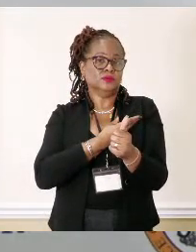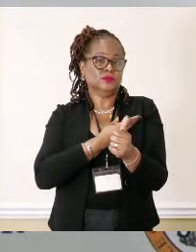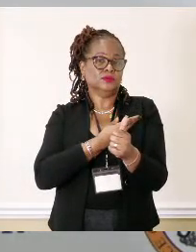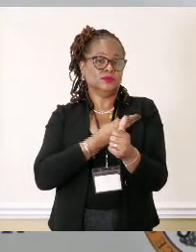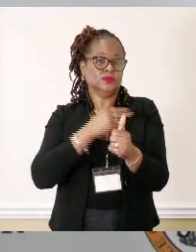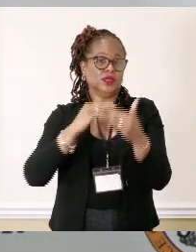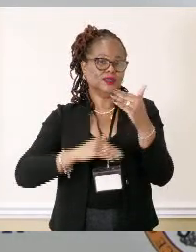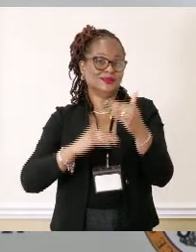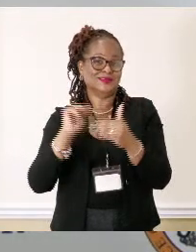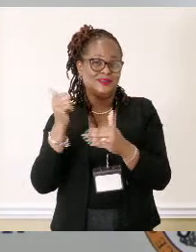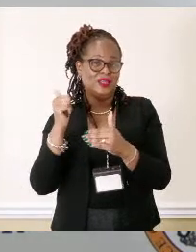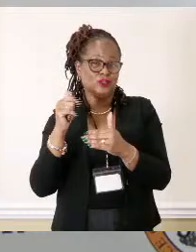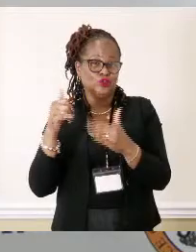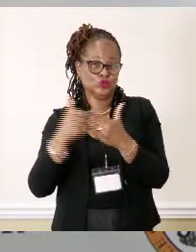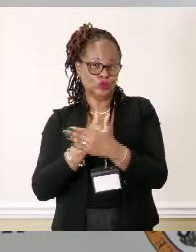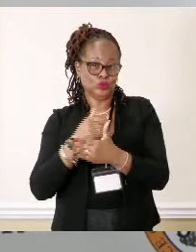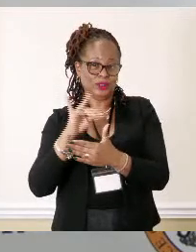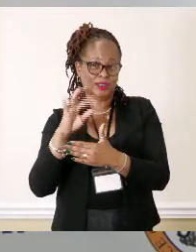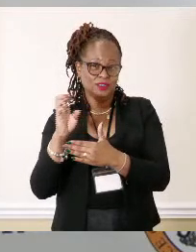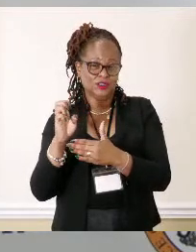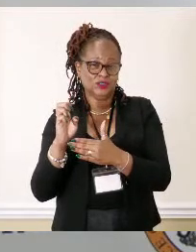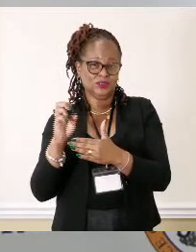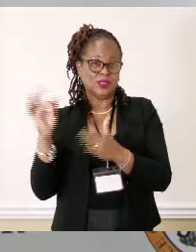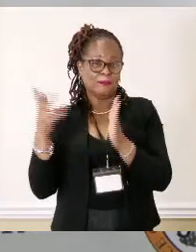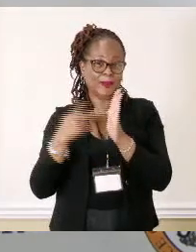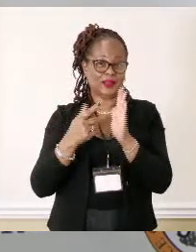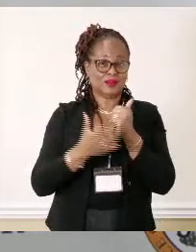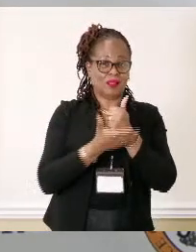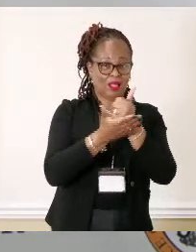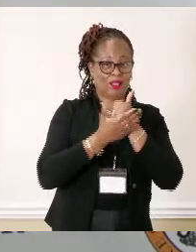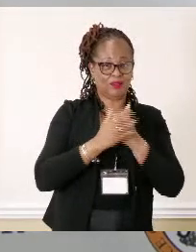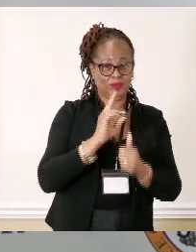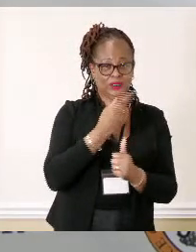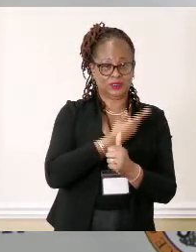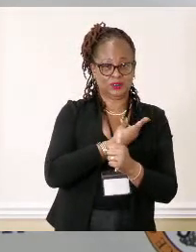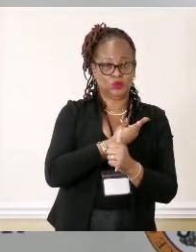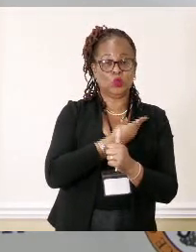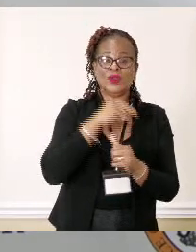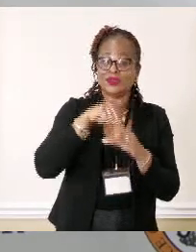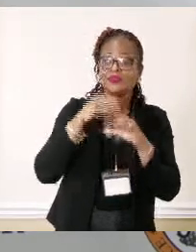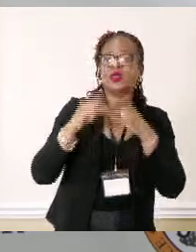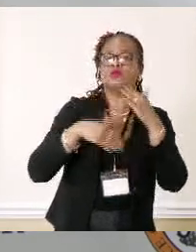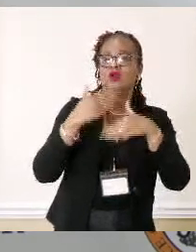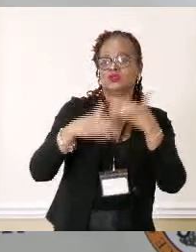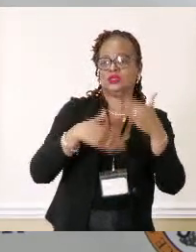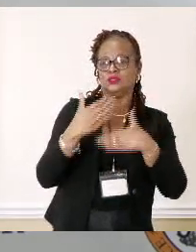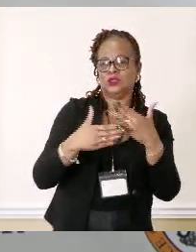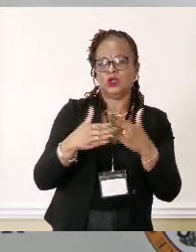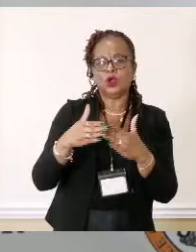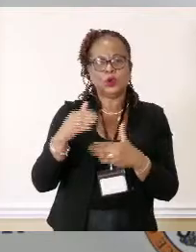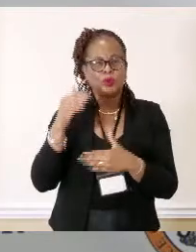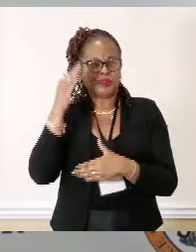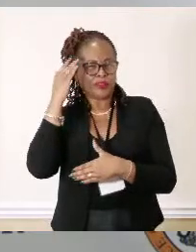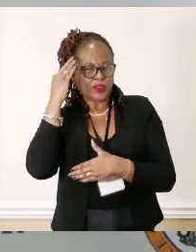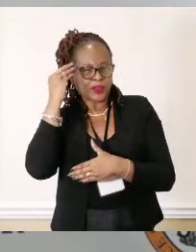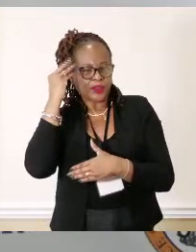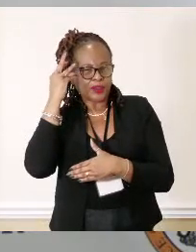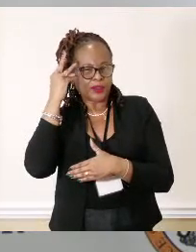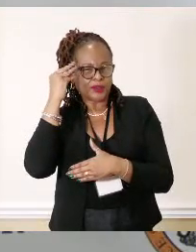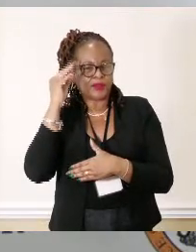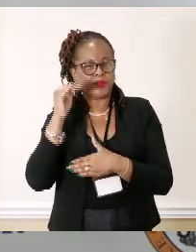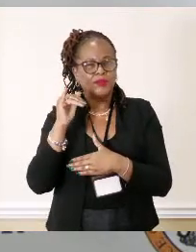cases a day to come back and help us. So we're in that process. We're thinking, Ms. Adderley,